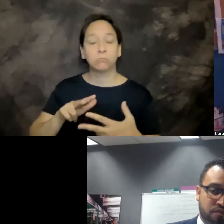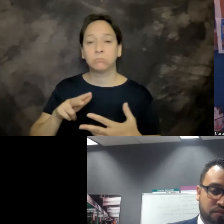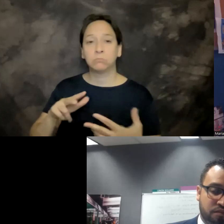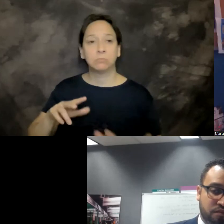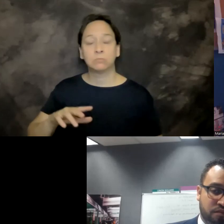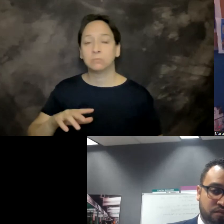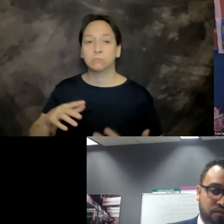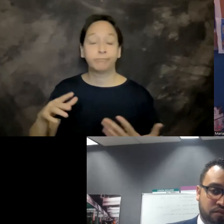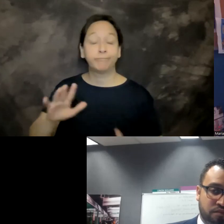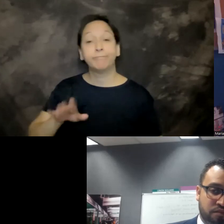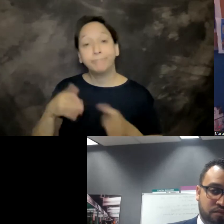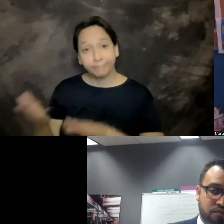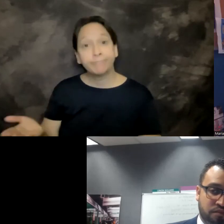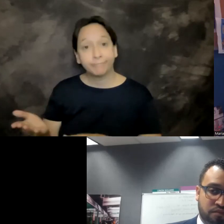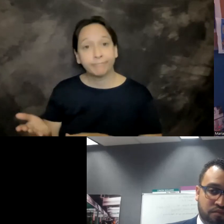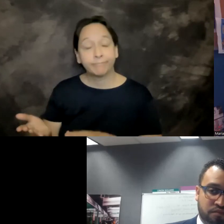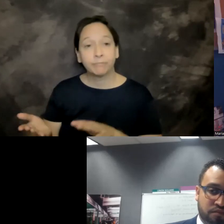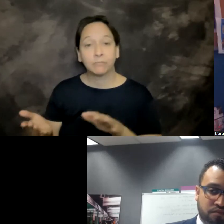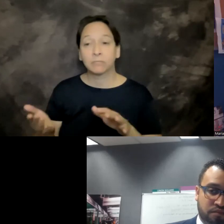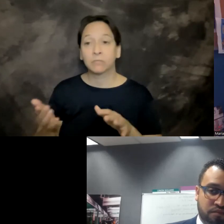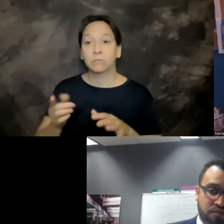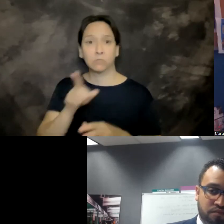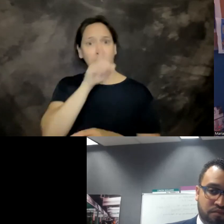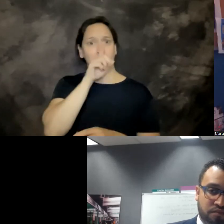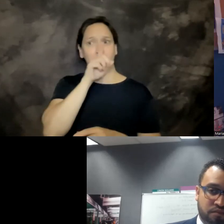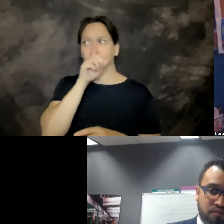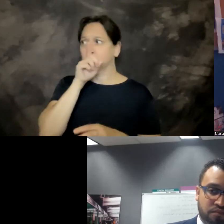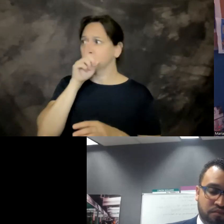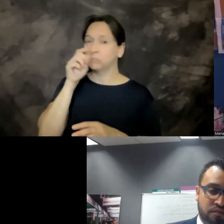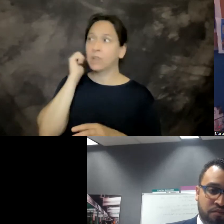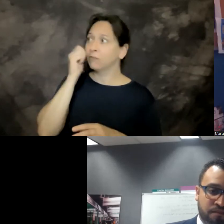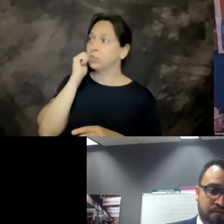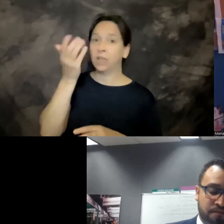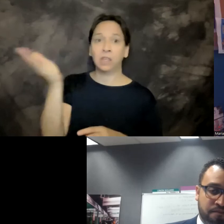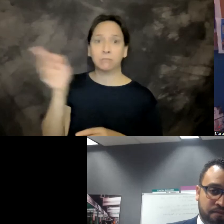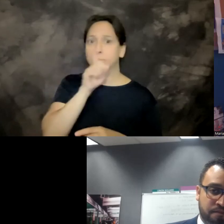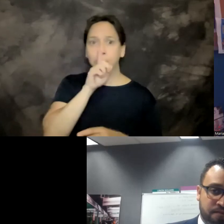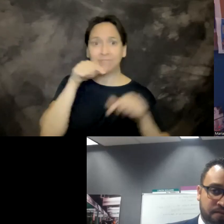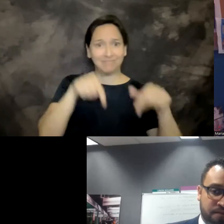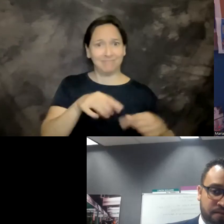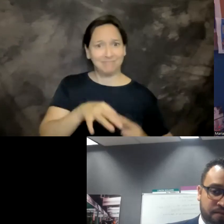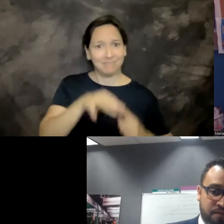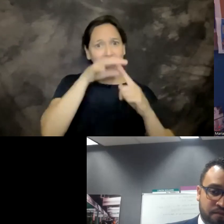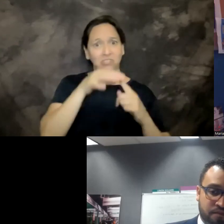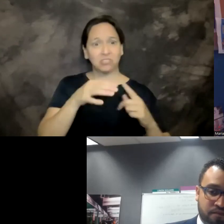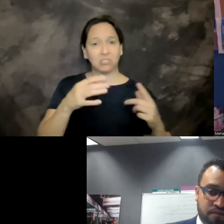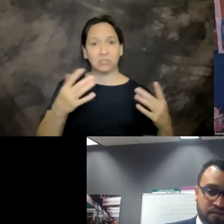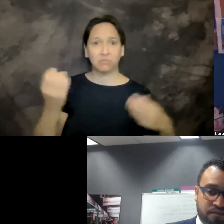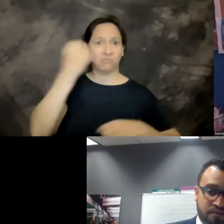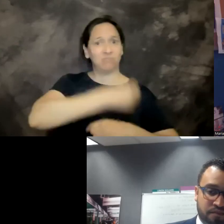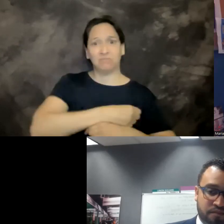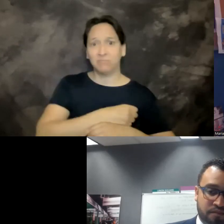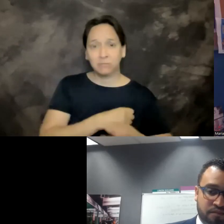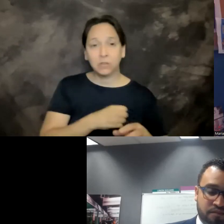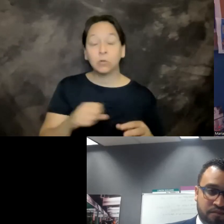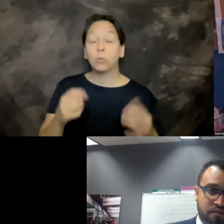a regular day without the Orange Line being shut down. So I did hear what you